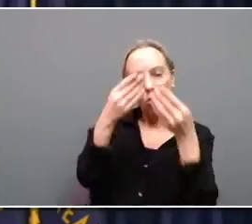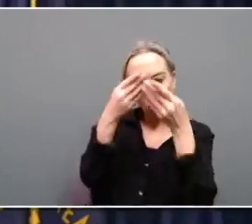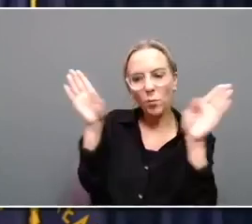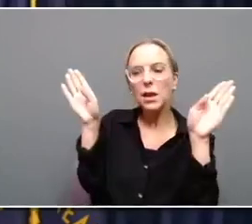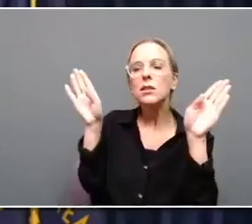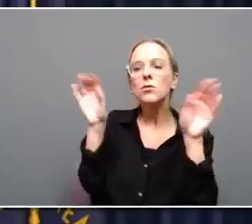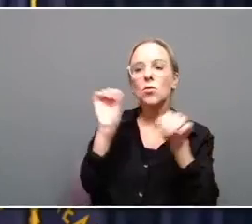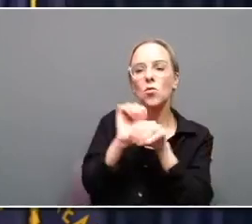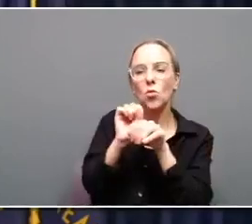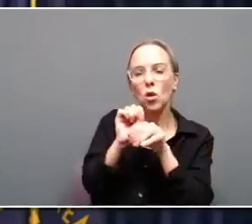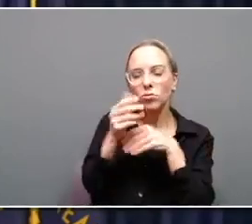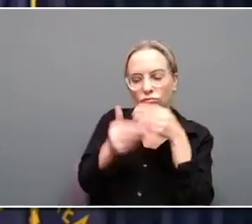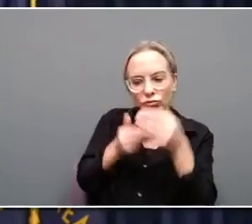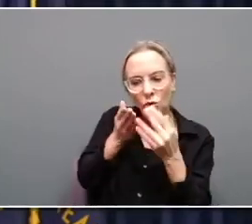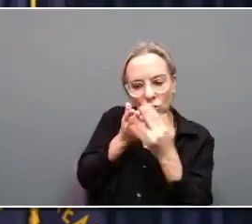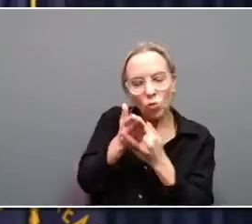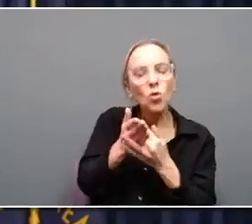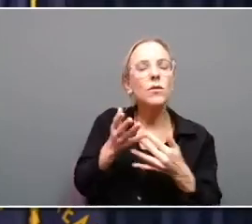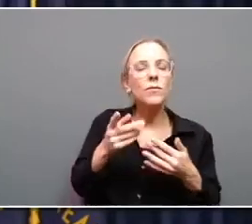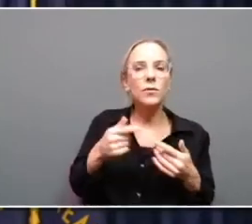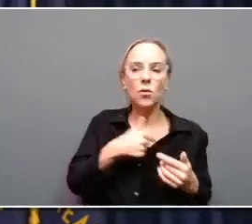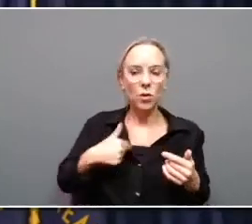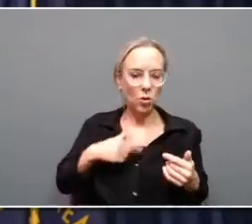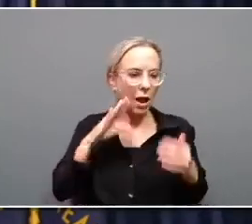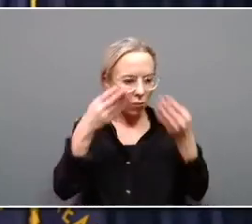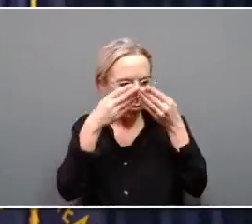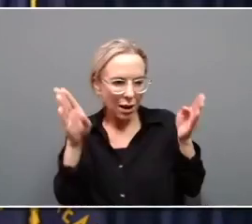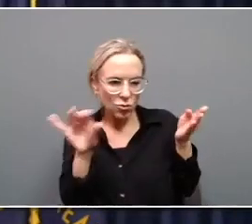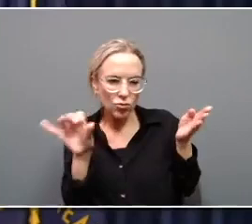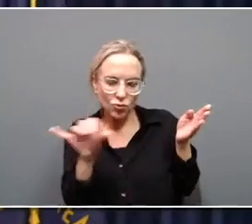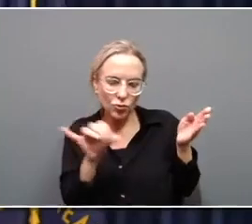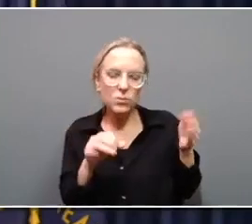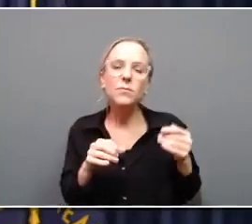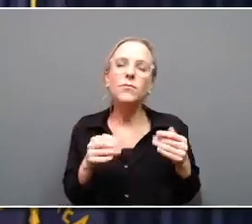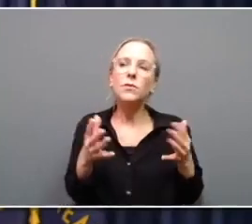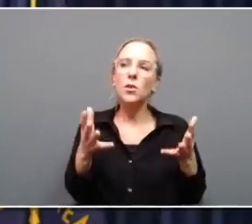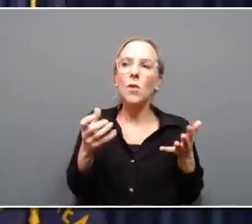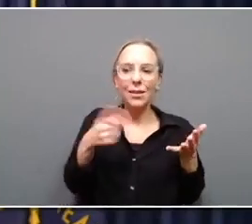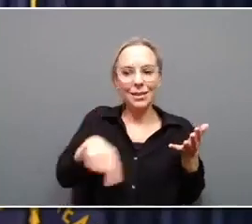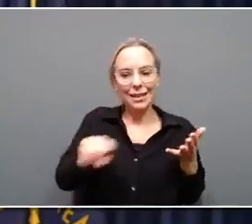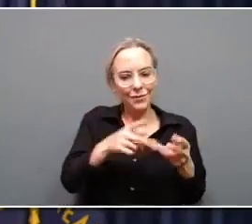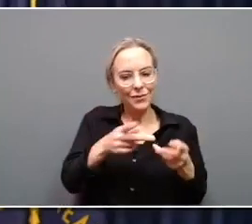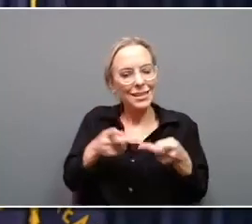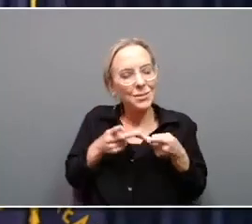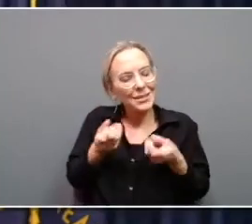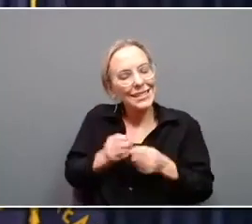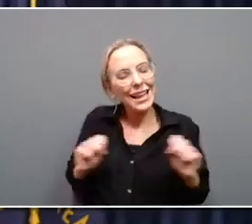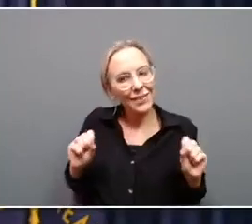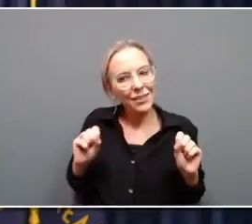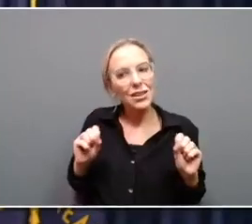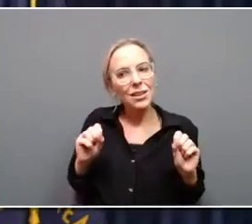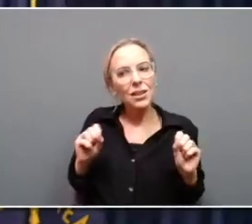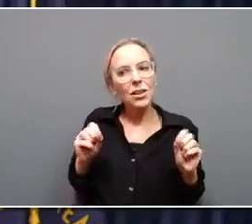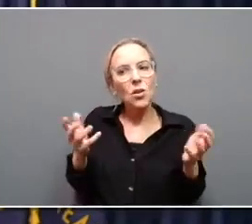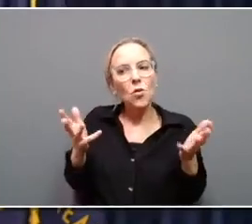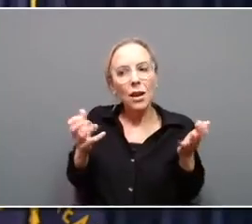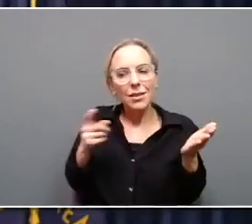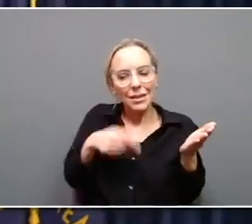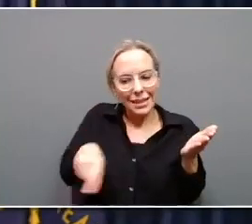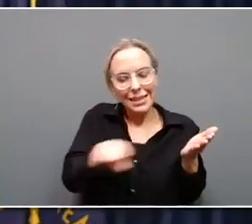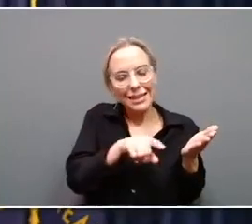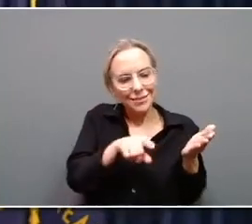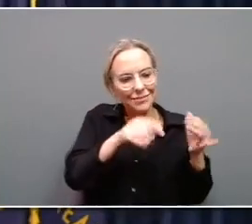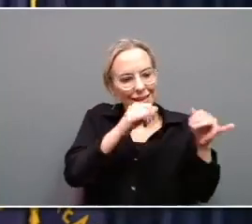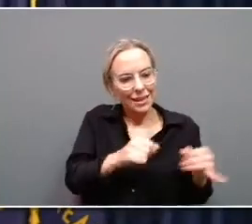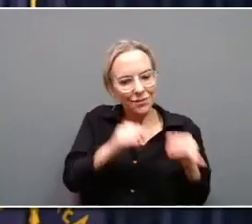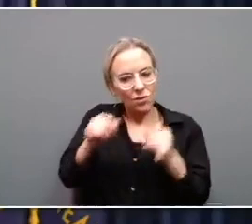We certainly will too. In the end, we all want these facilities to be safe. We want these individuals to get the best